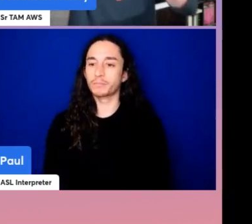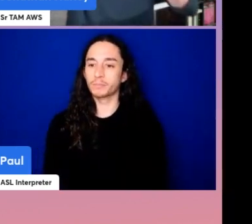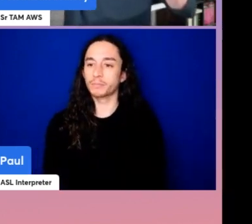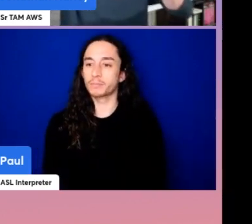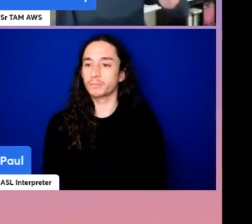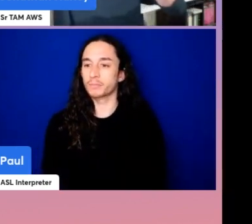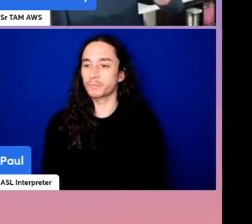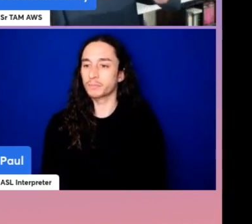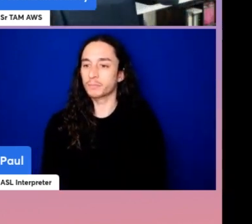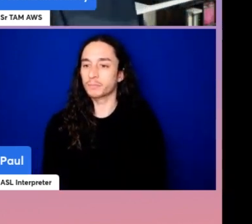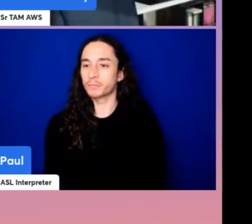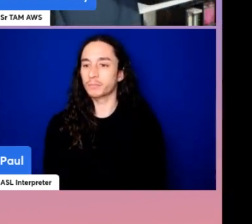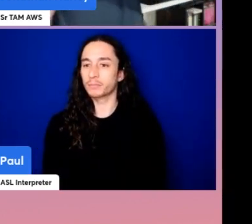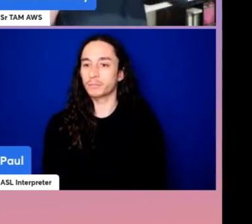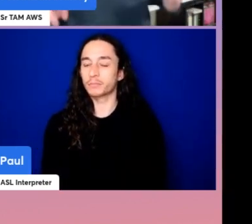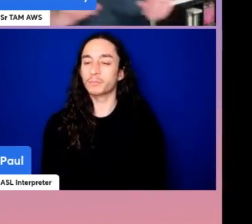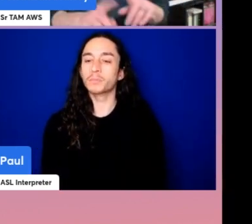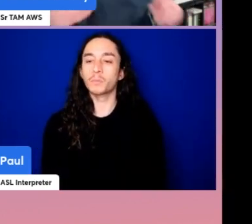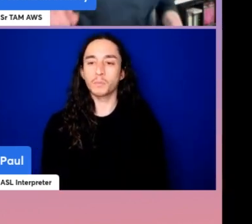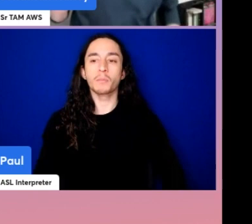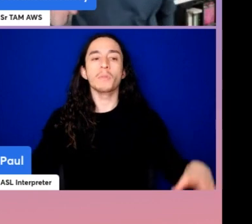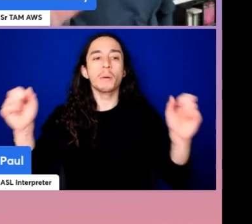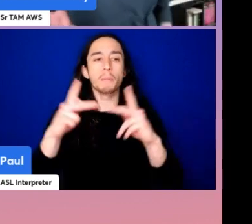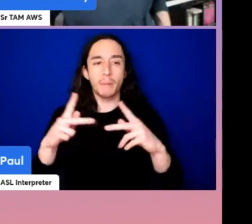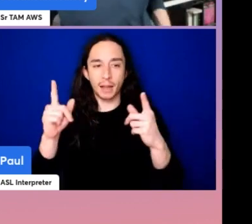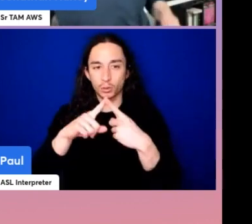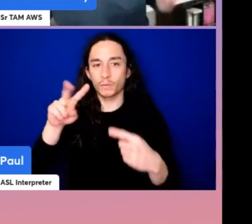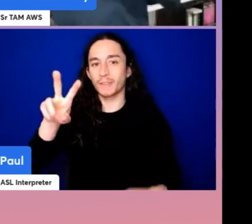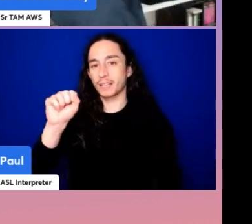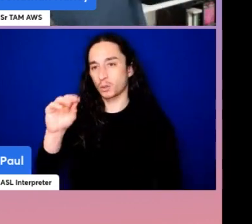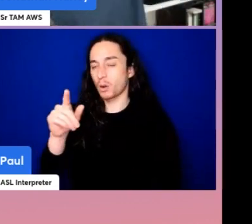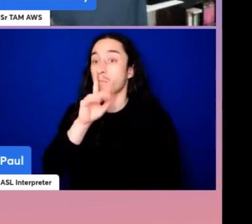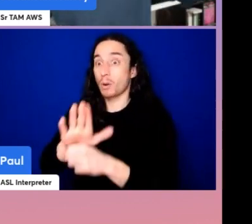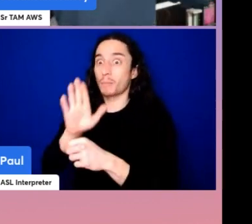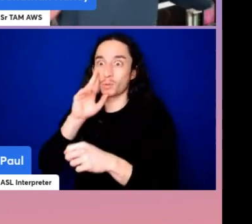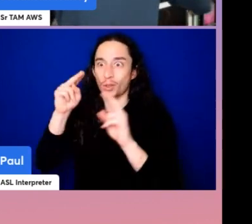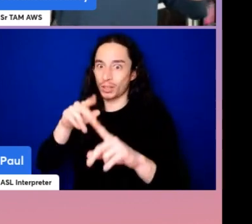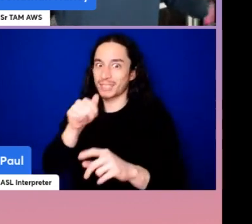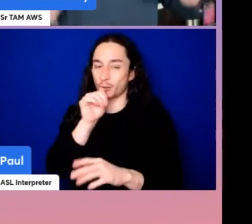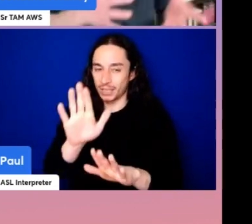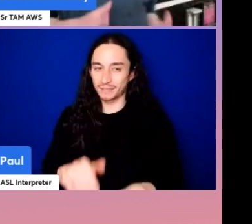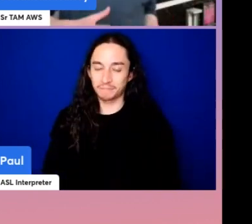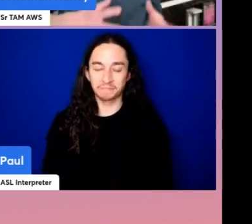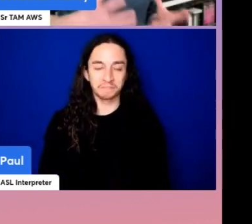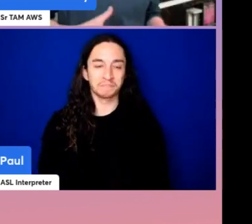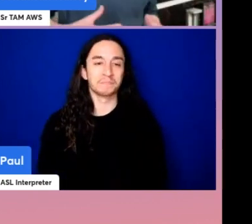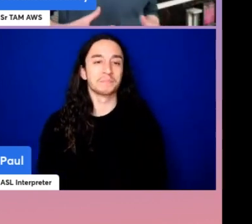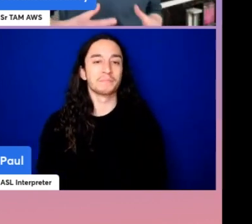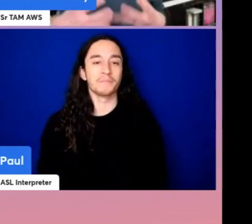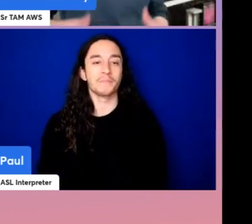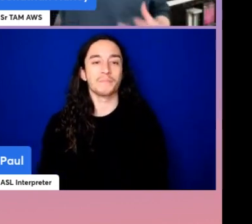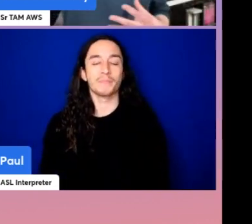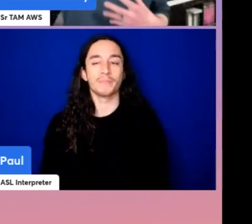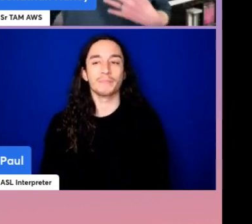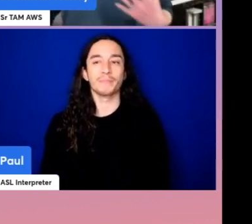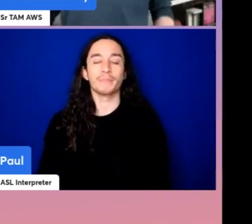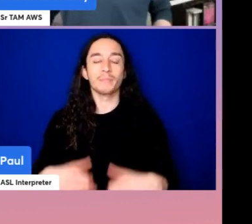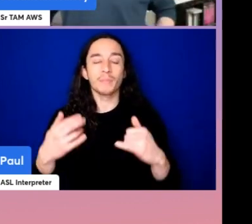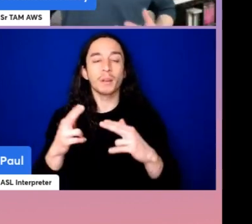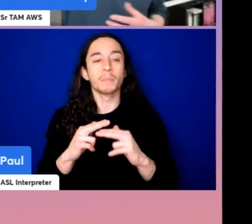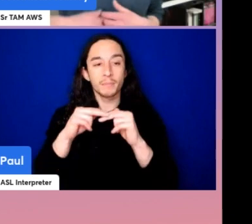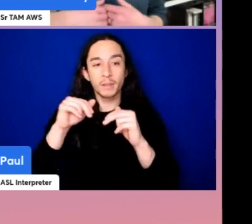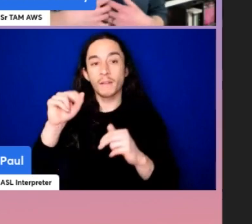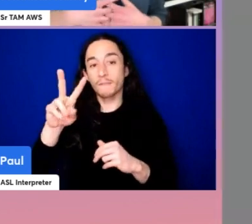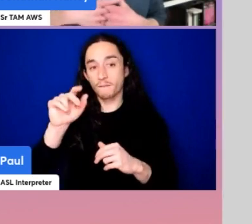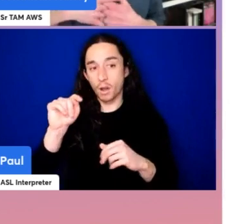We're going to come back to VSO, by the way. I know I promised to look at Vault static secrets. We're not there yet. Now we need to build Vault as a